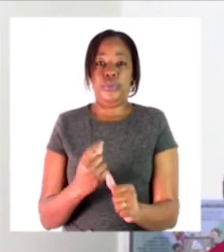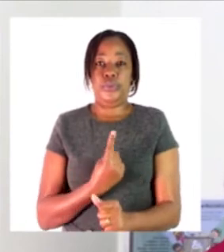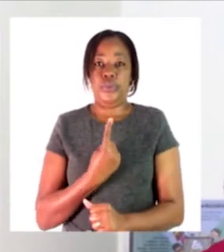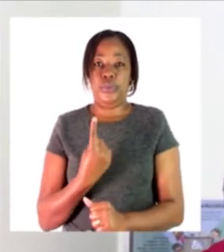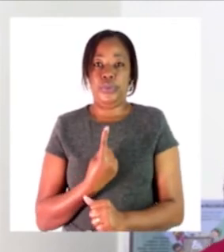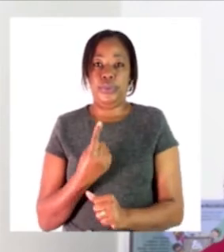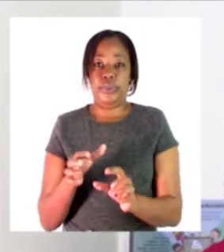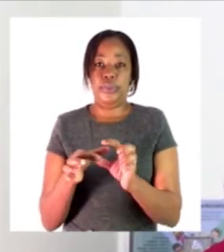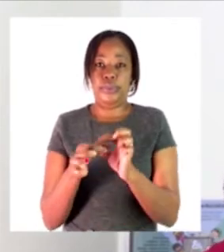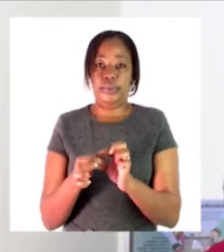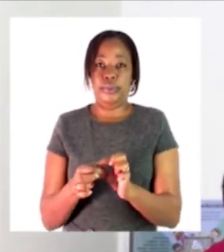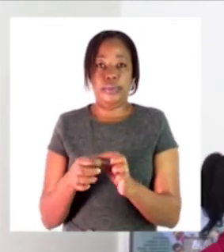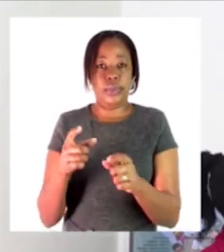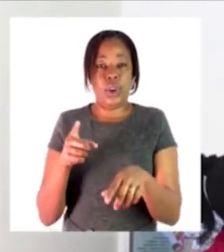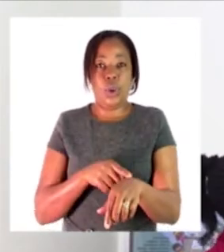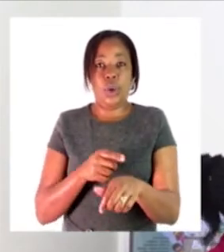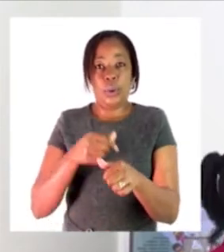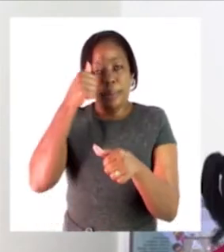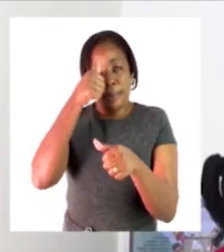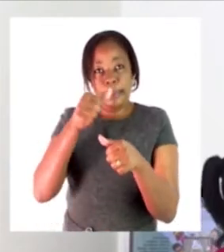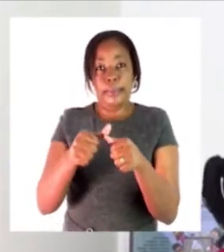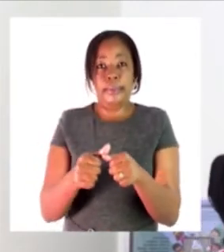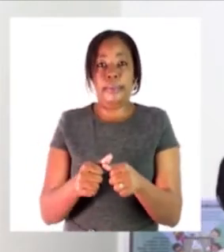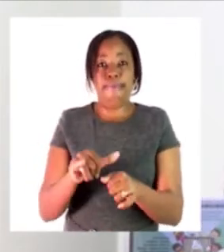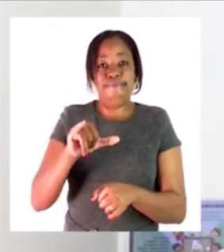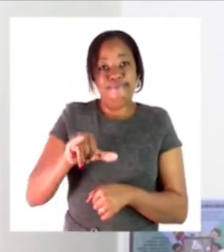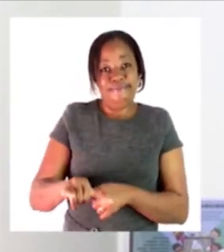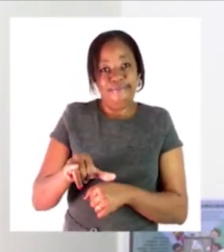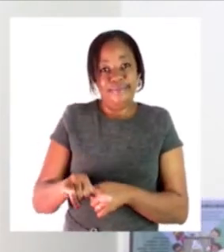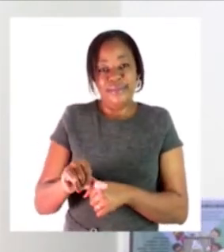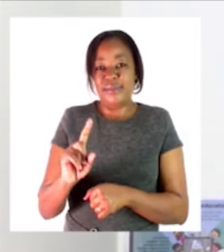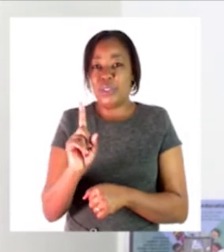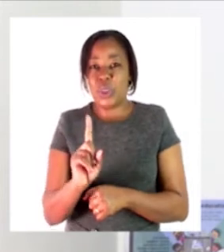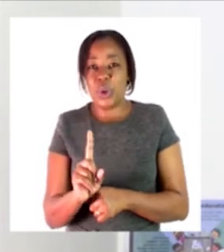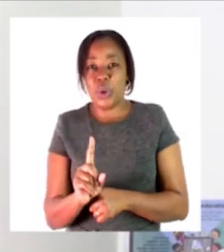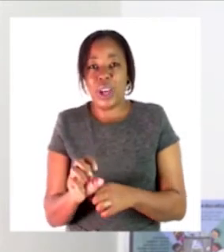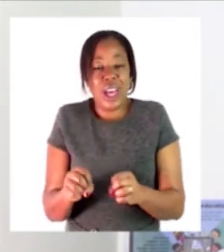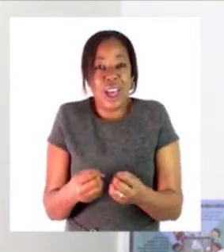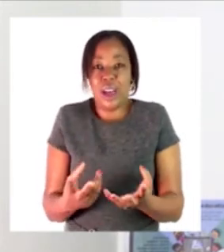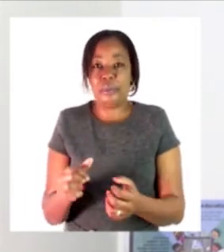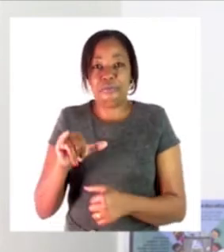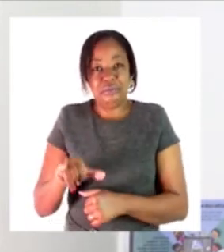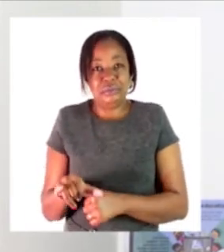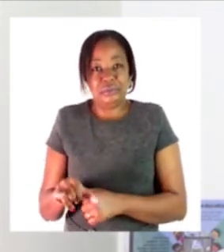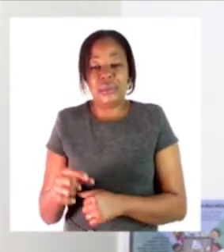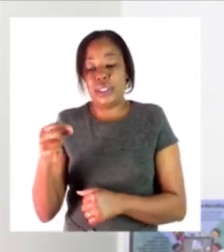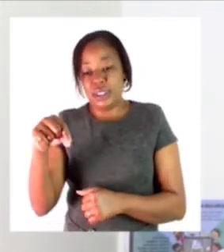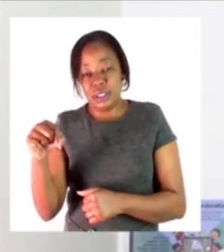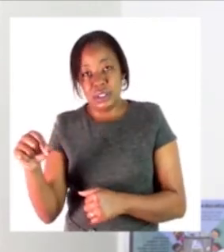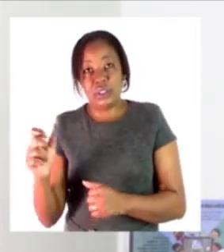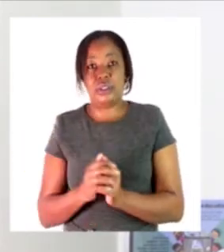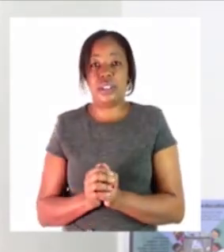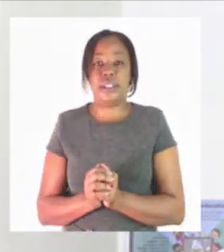forget your remainder if there is a remainder. If there is no remainder, you can end it without a remainder. Are we together?